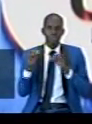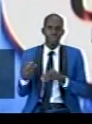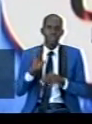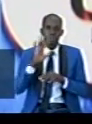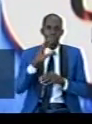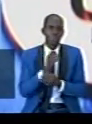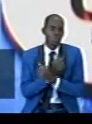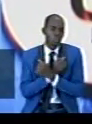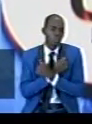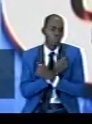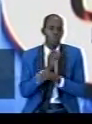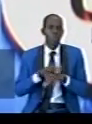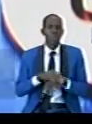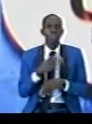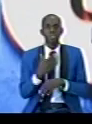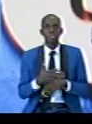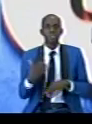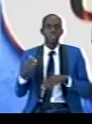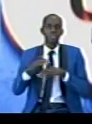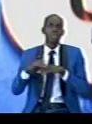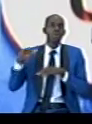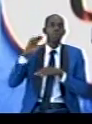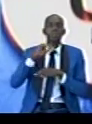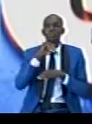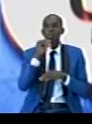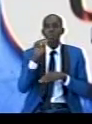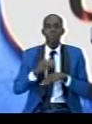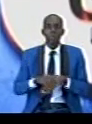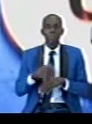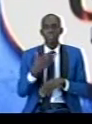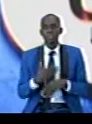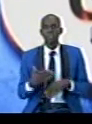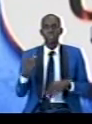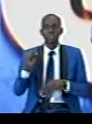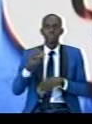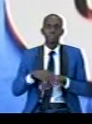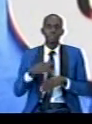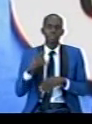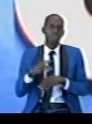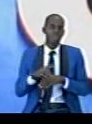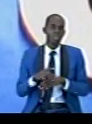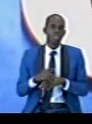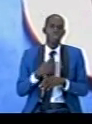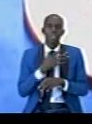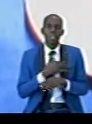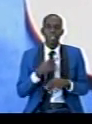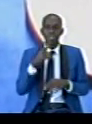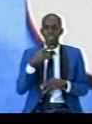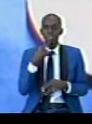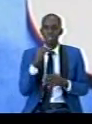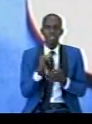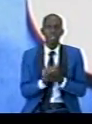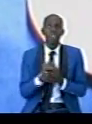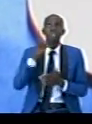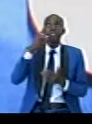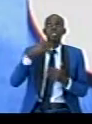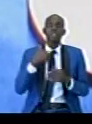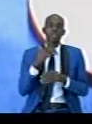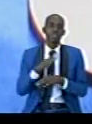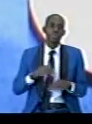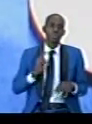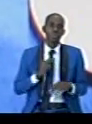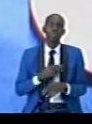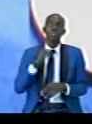on things above, not on things on the earth. You see, he has called us. He wants us